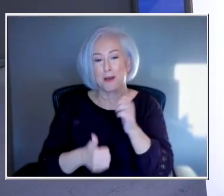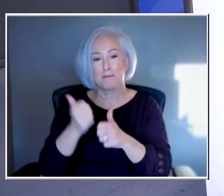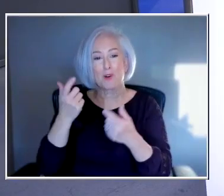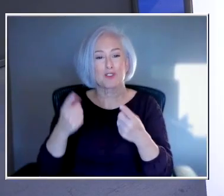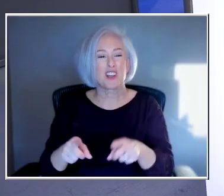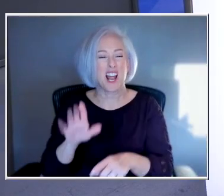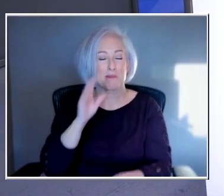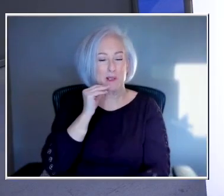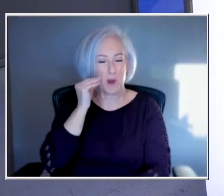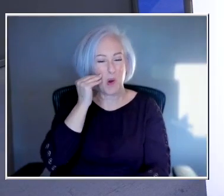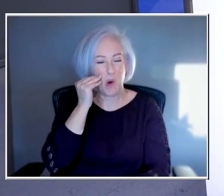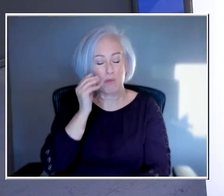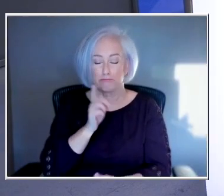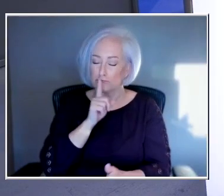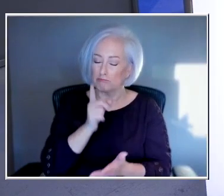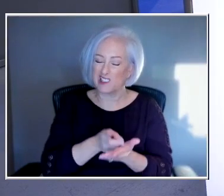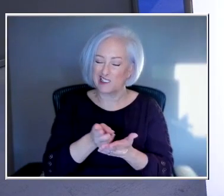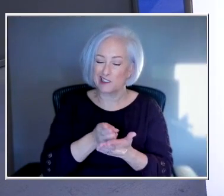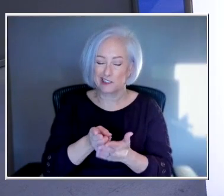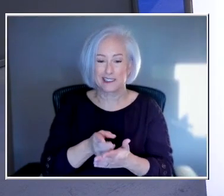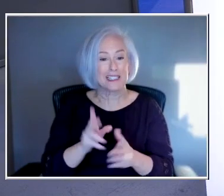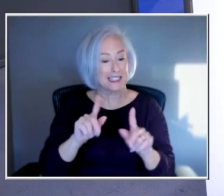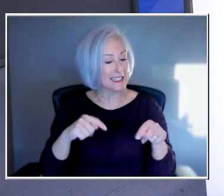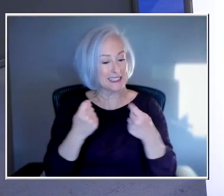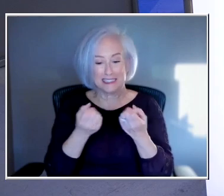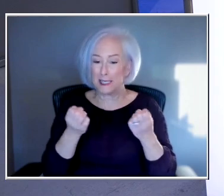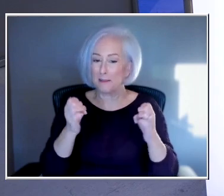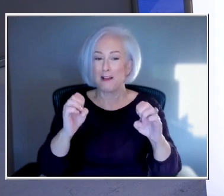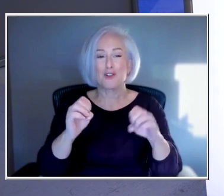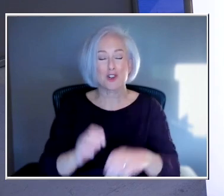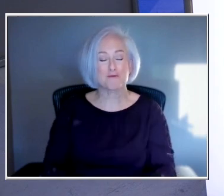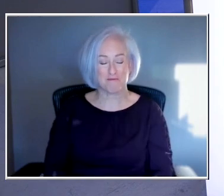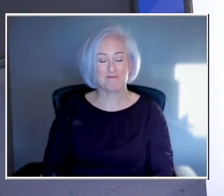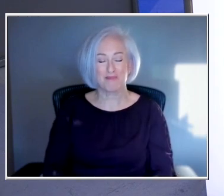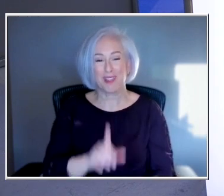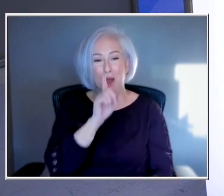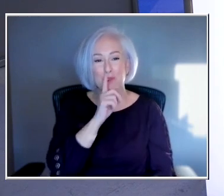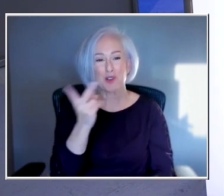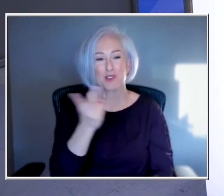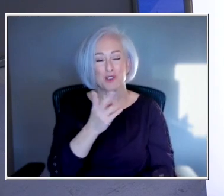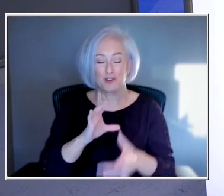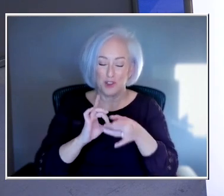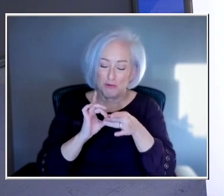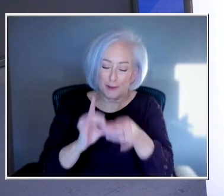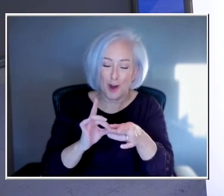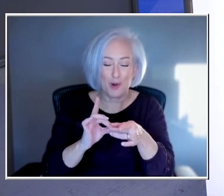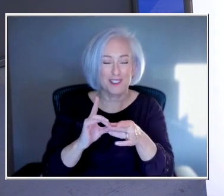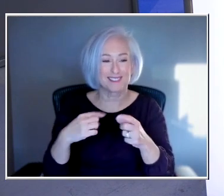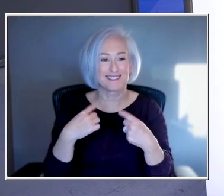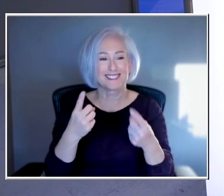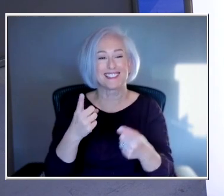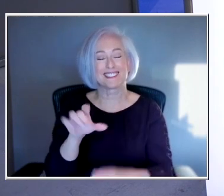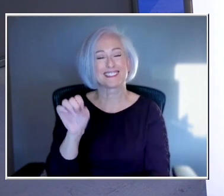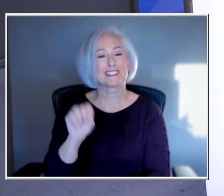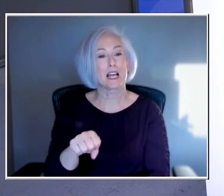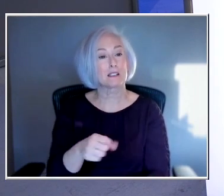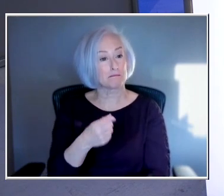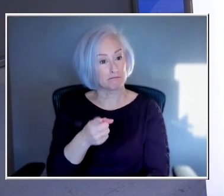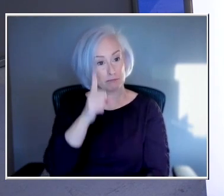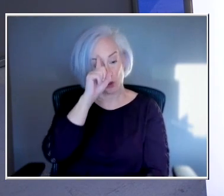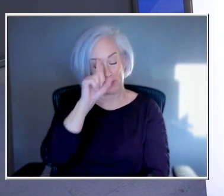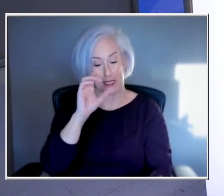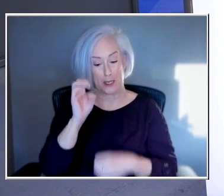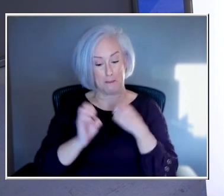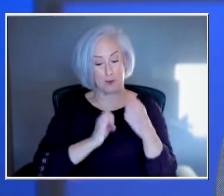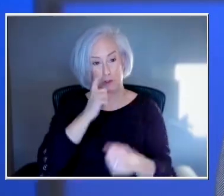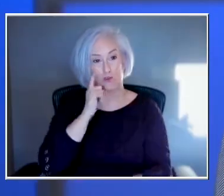So, but it's a team thing. It is. So. I bet it's brought you two closer than you ever thought you'd be, right? Yeah. Has it been an emotional thing, Tom? Well, it's really